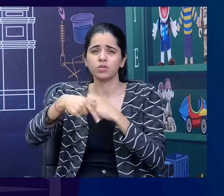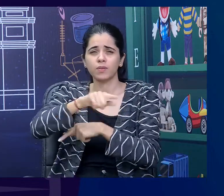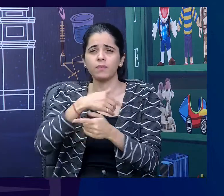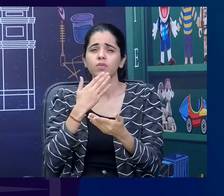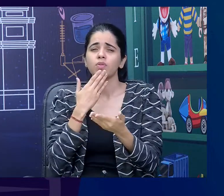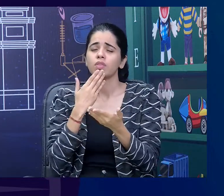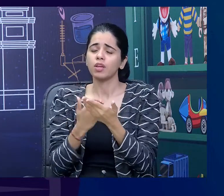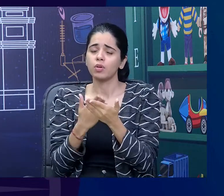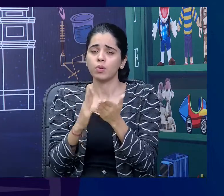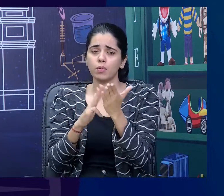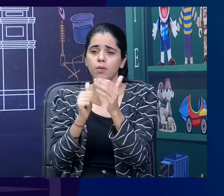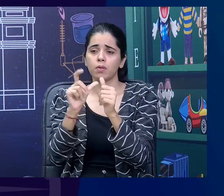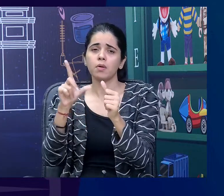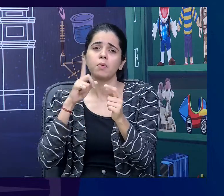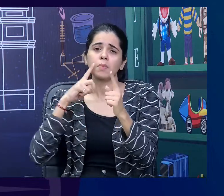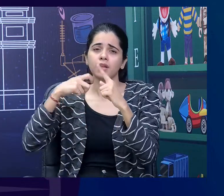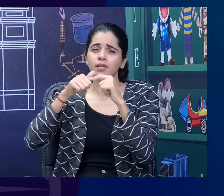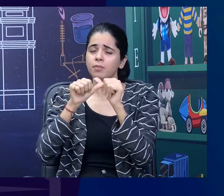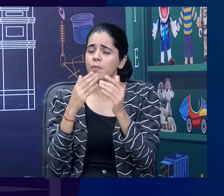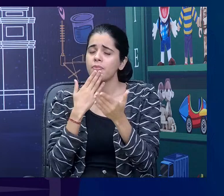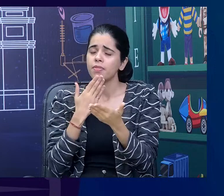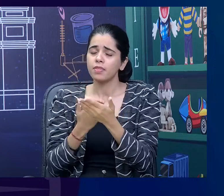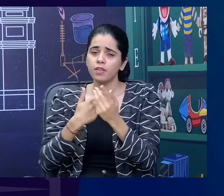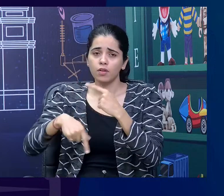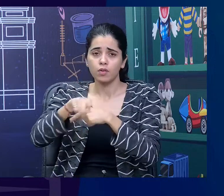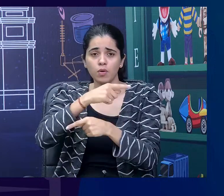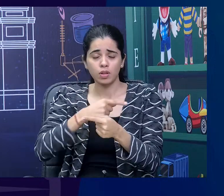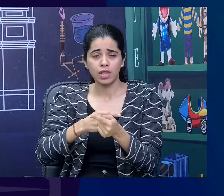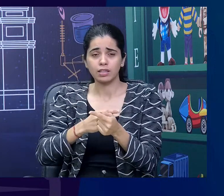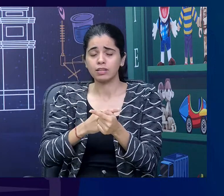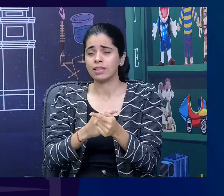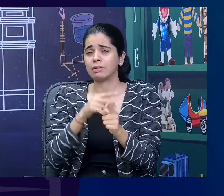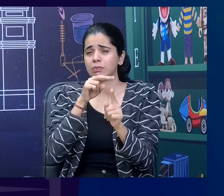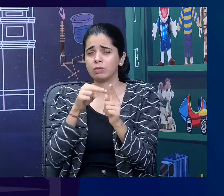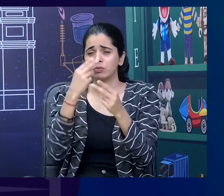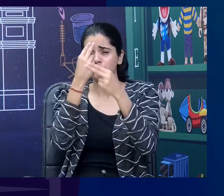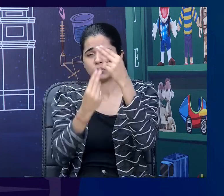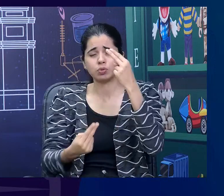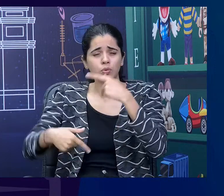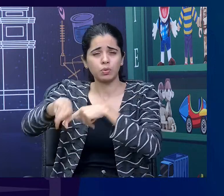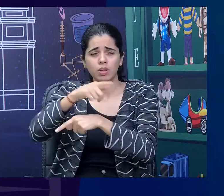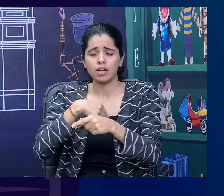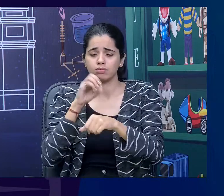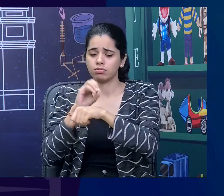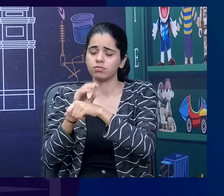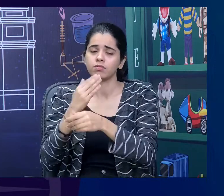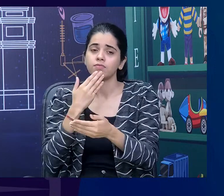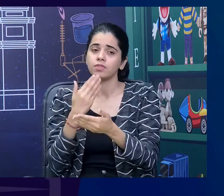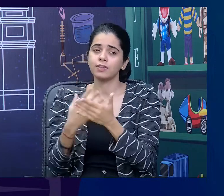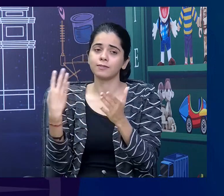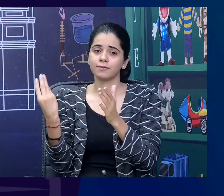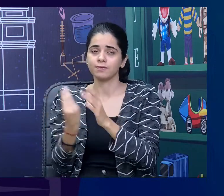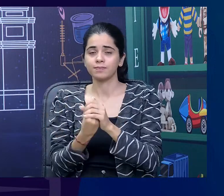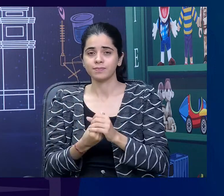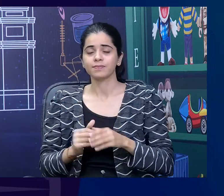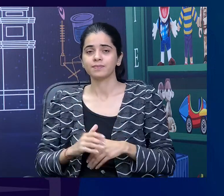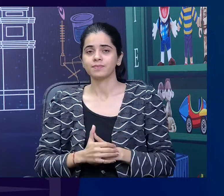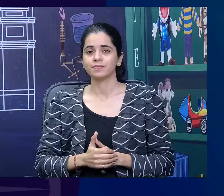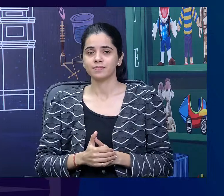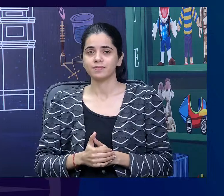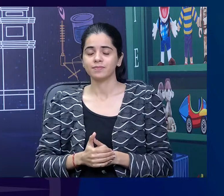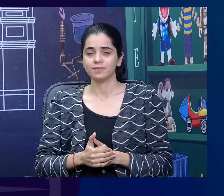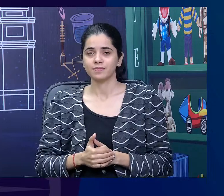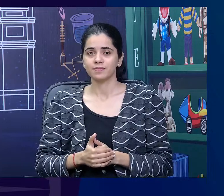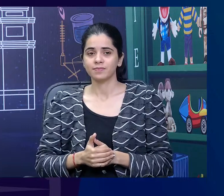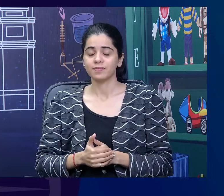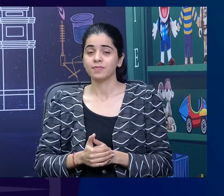much, Malika ma'am, for your valuable information and for this insightful session, ma'am. Thank you so very much for being with us. Thank you so much. Thank you.